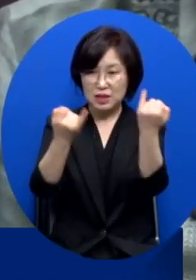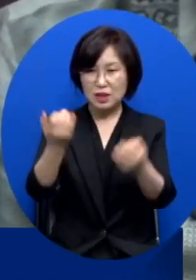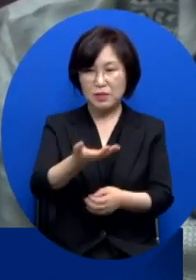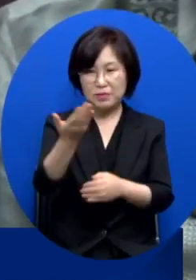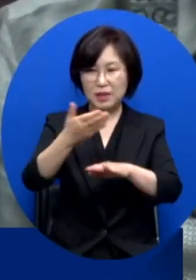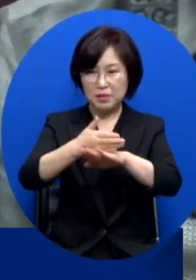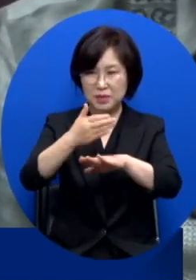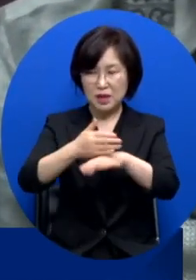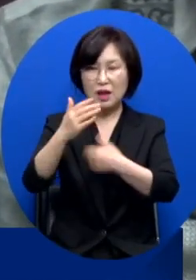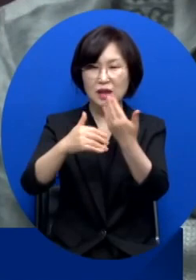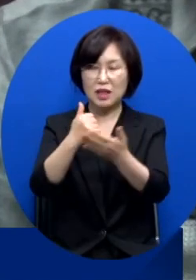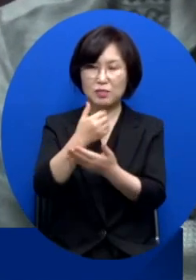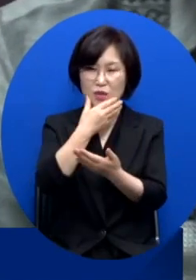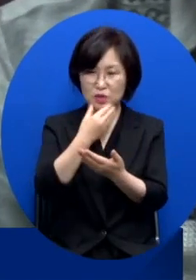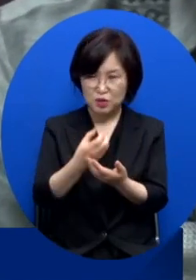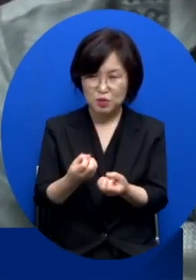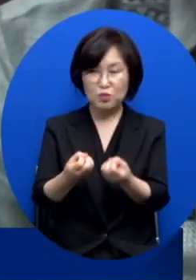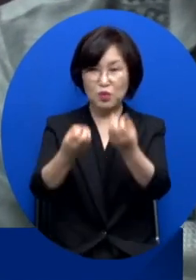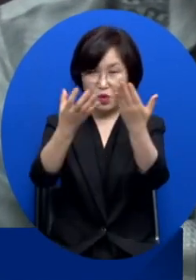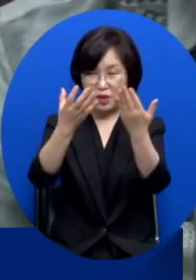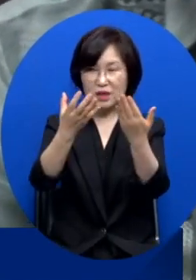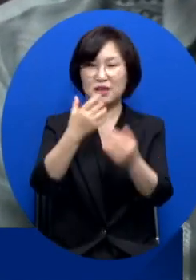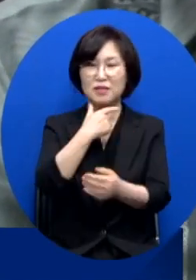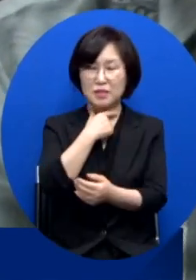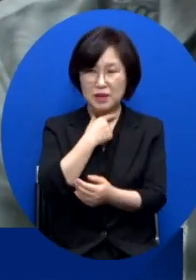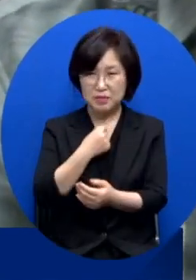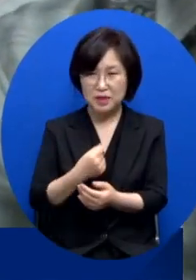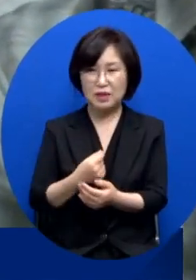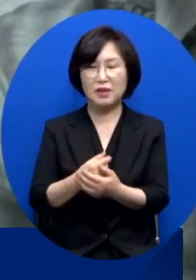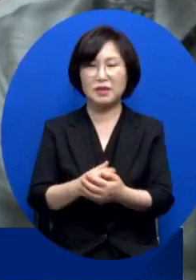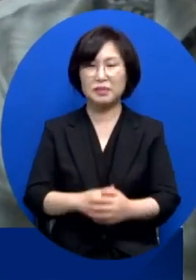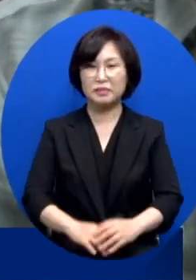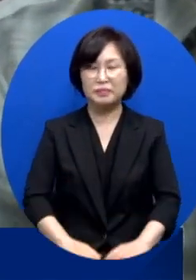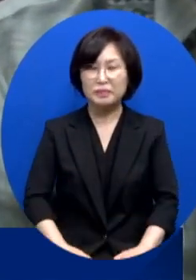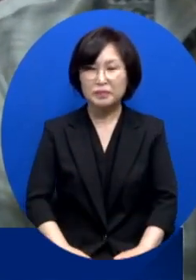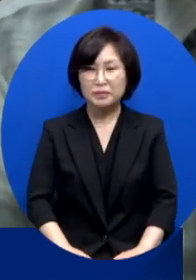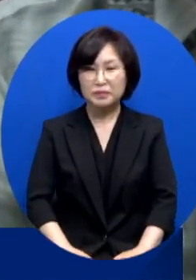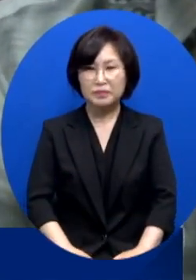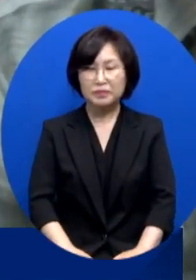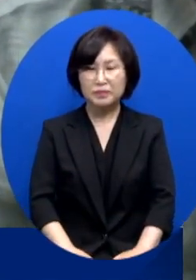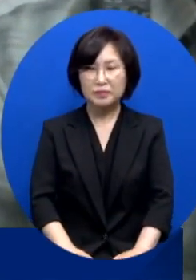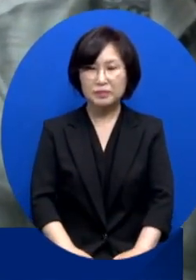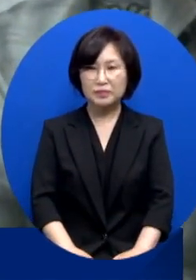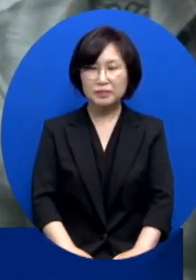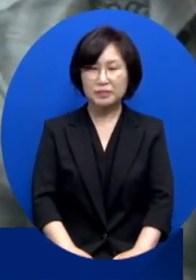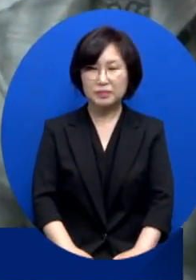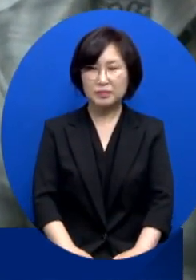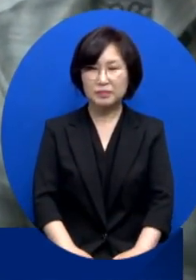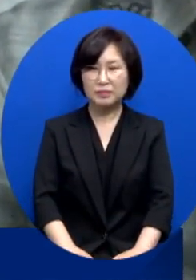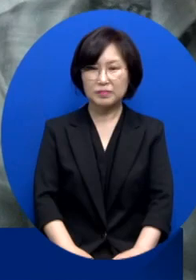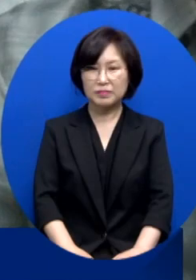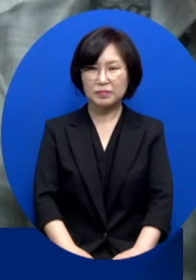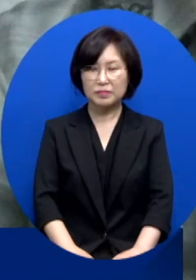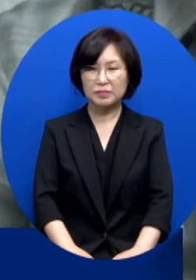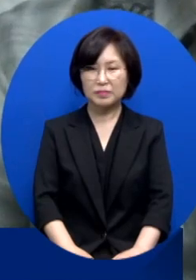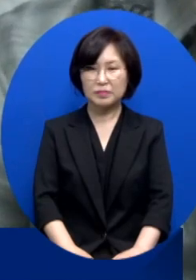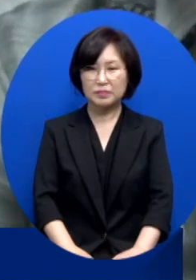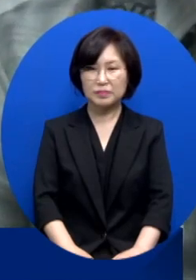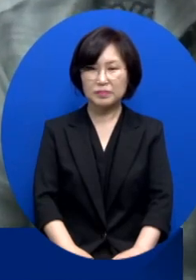I may stand boldly and firm to the truth of the Word of God. And